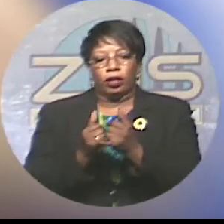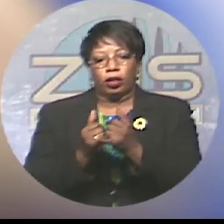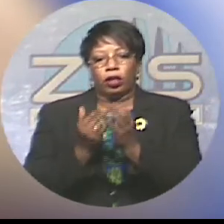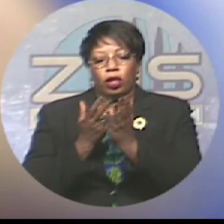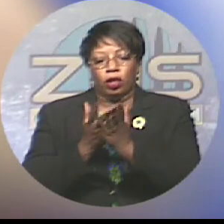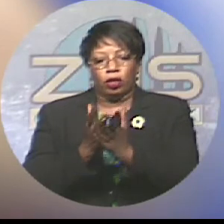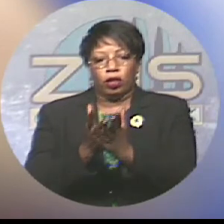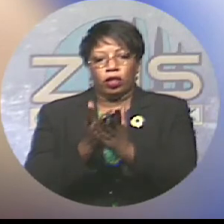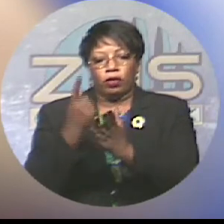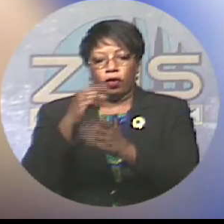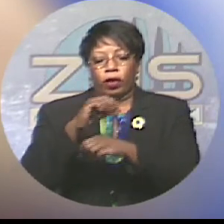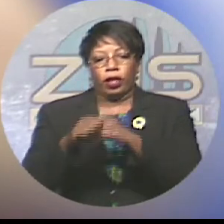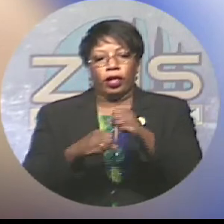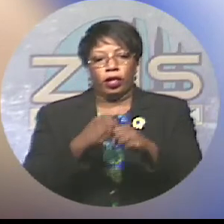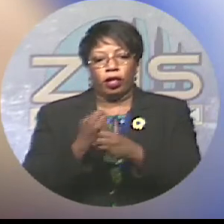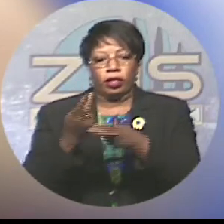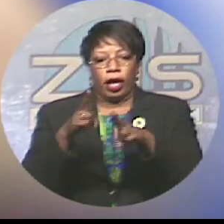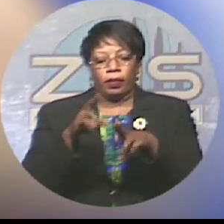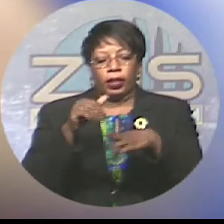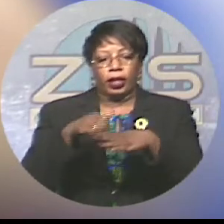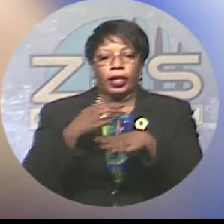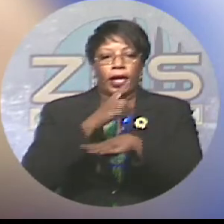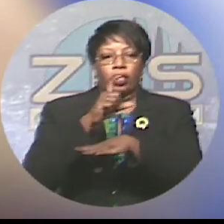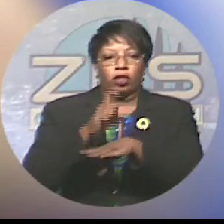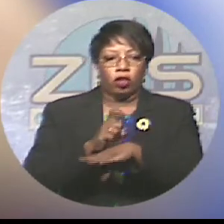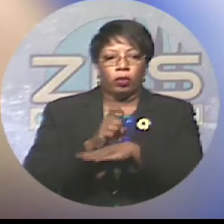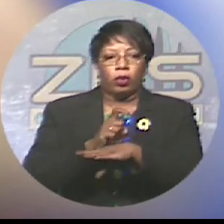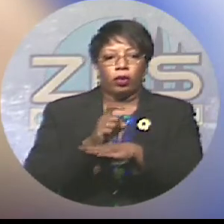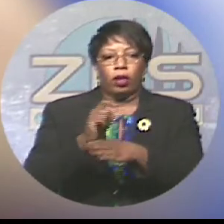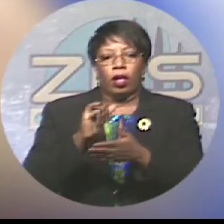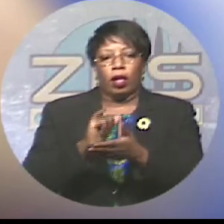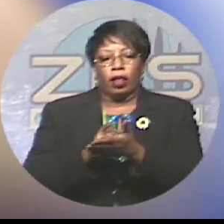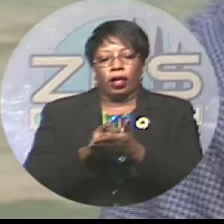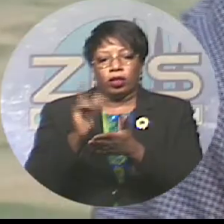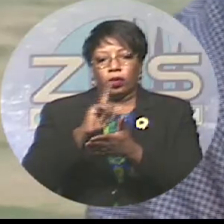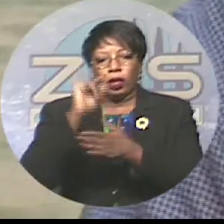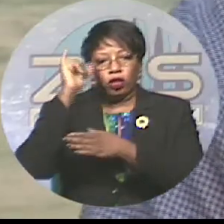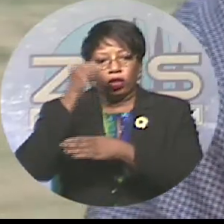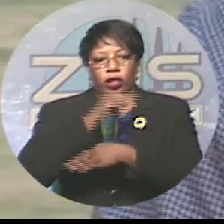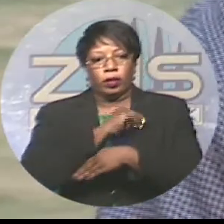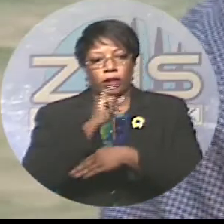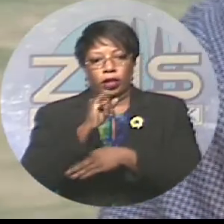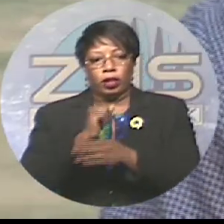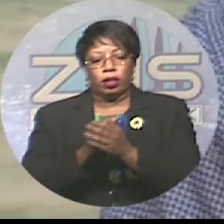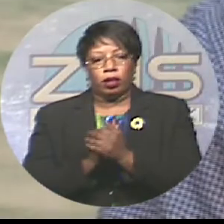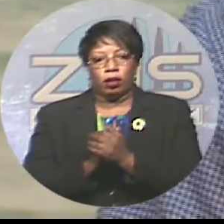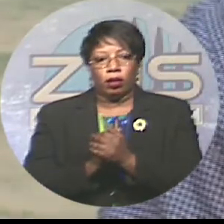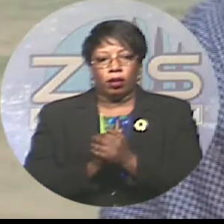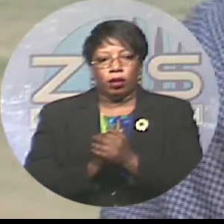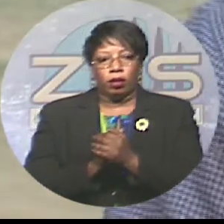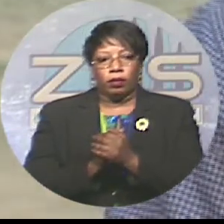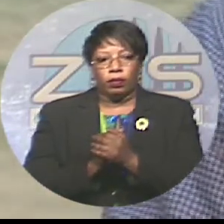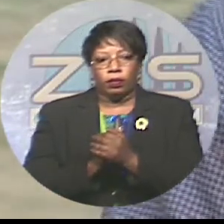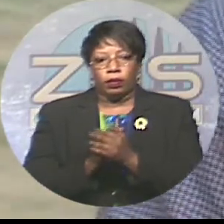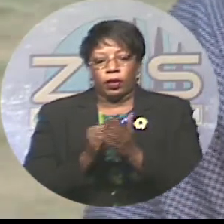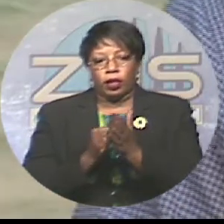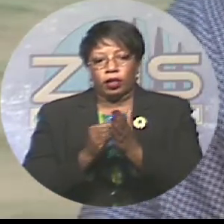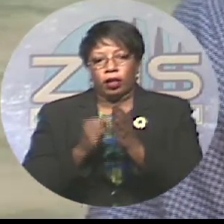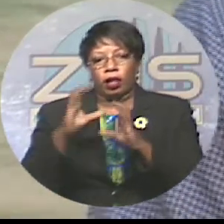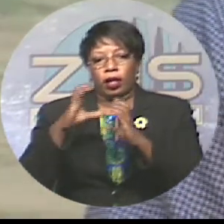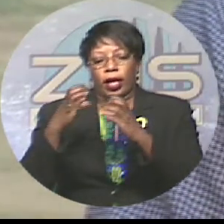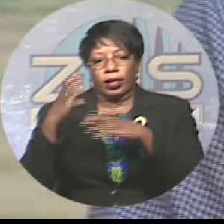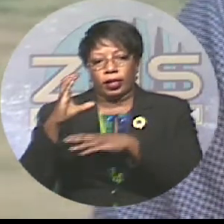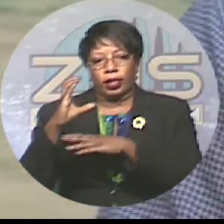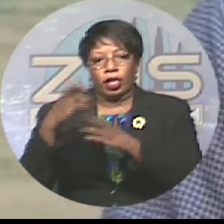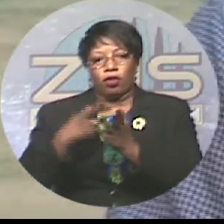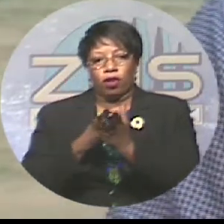year. It's all going down in Georgetown, Exuma, and that's where we find our Julian Gibson. Jared, plans are well in place for the Buller Edge Class C Regatta. It